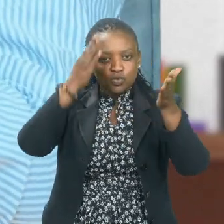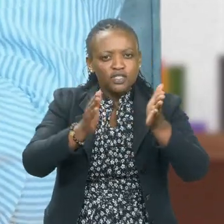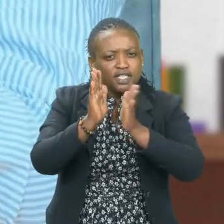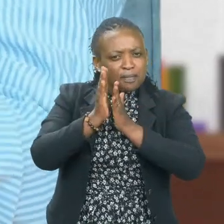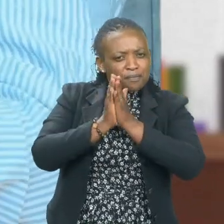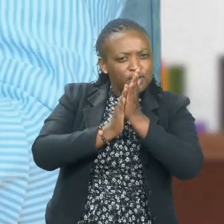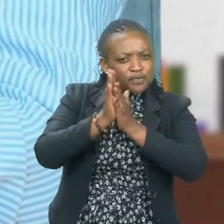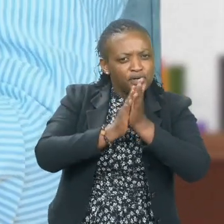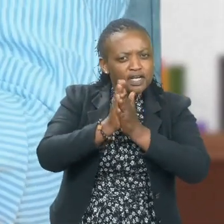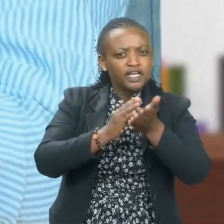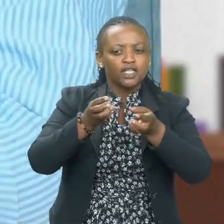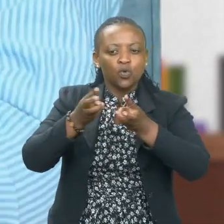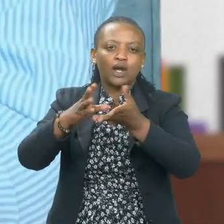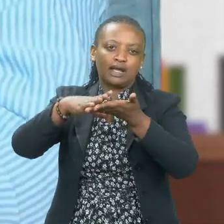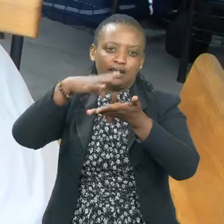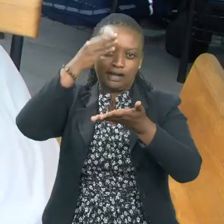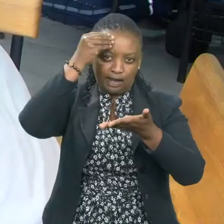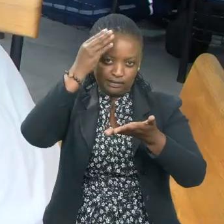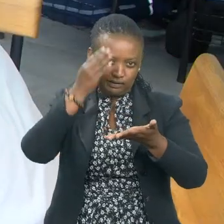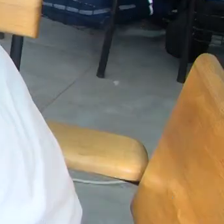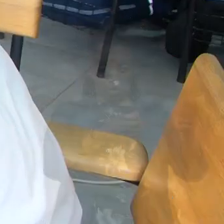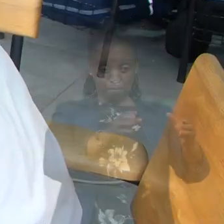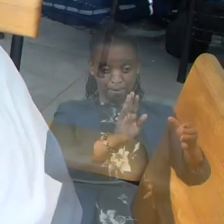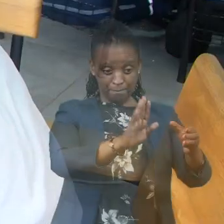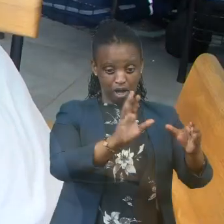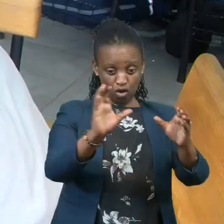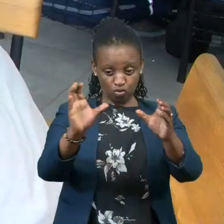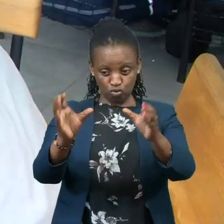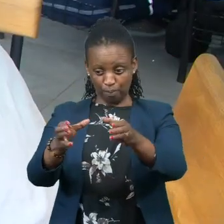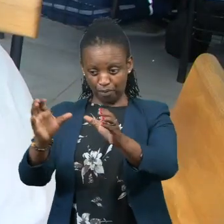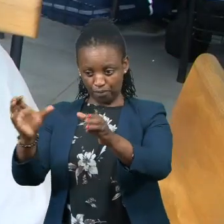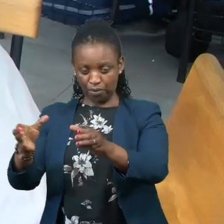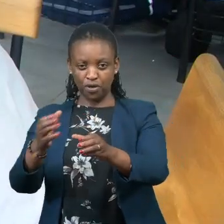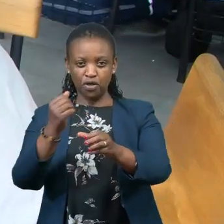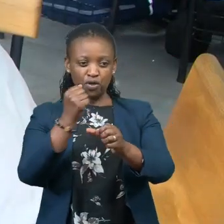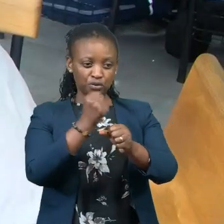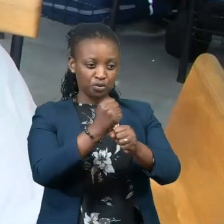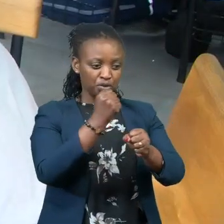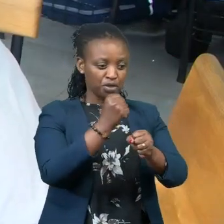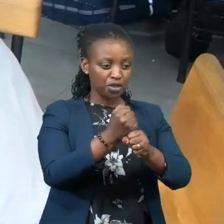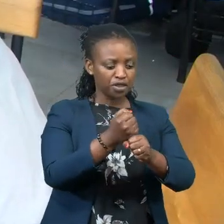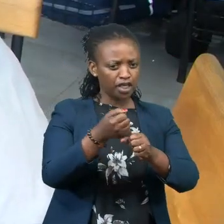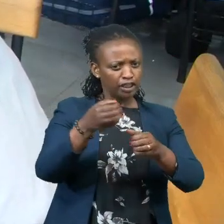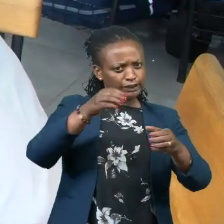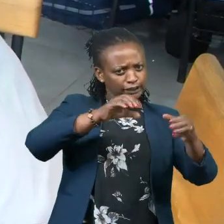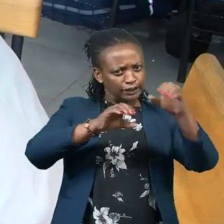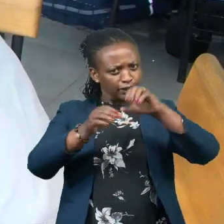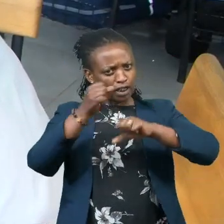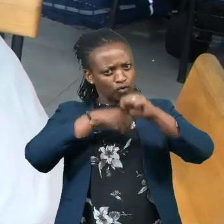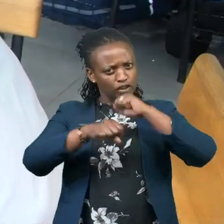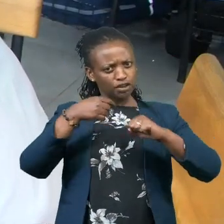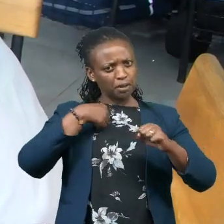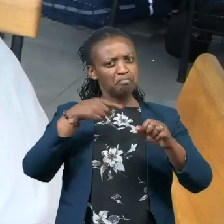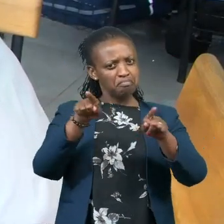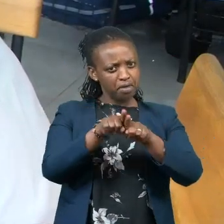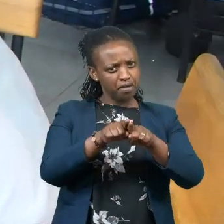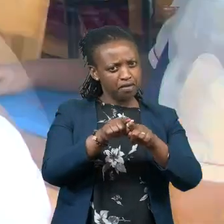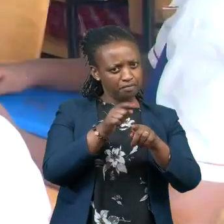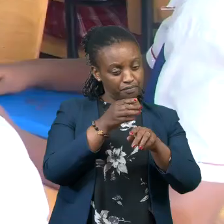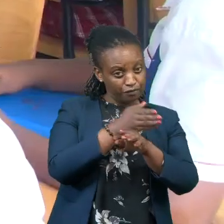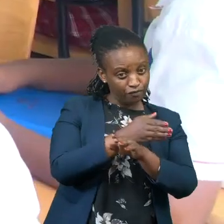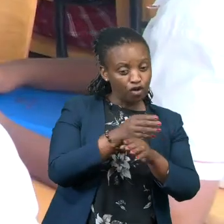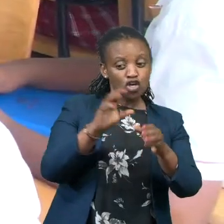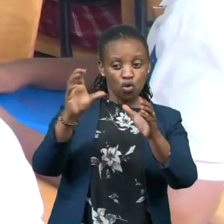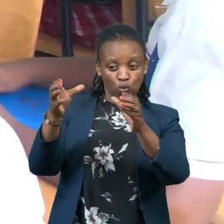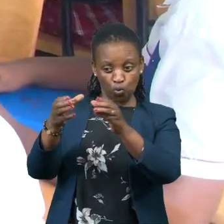the students are motivated in the learning. Those are your groups, right? So you're going to do the experiment that I did. You're going to do